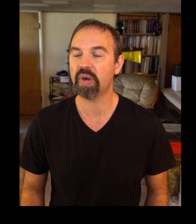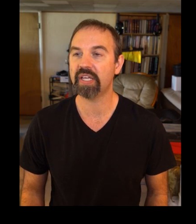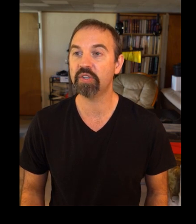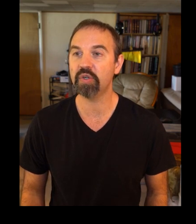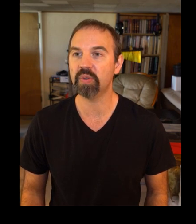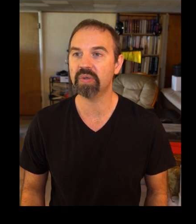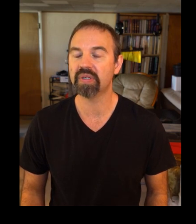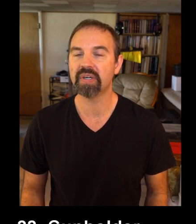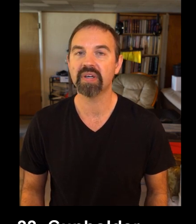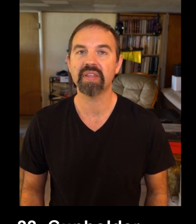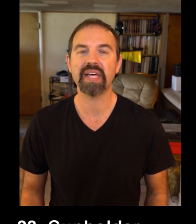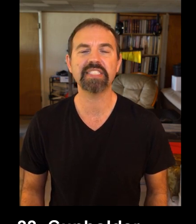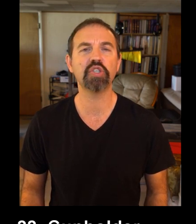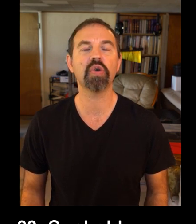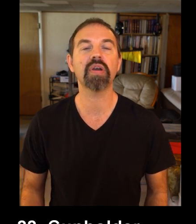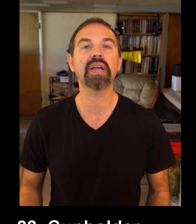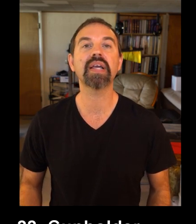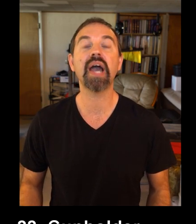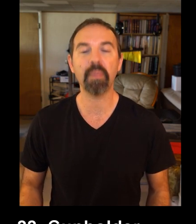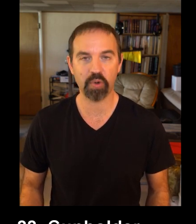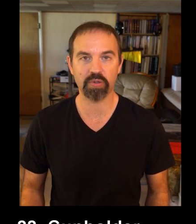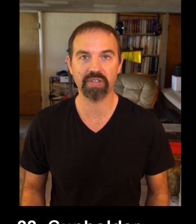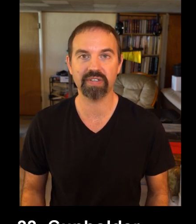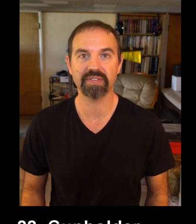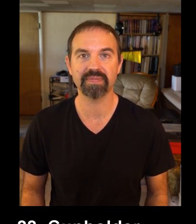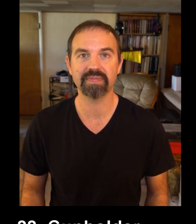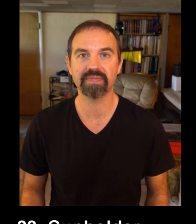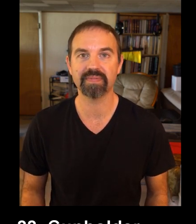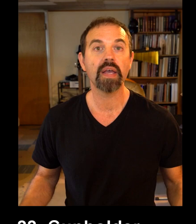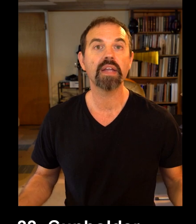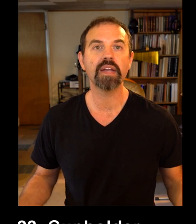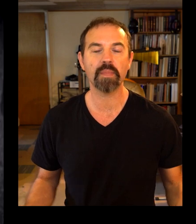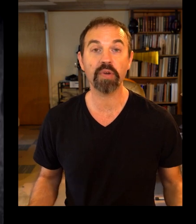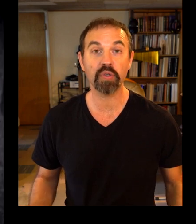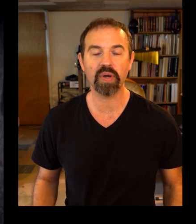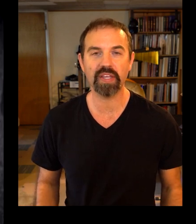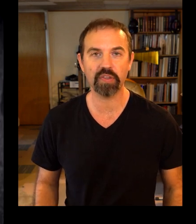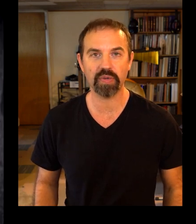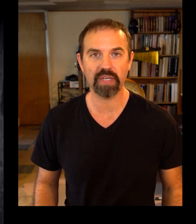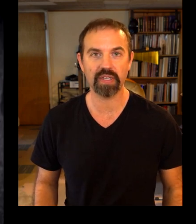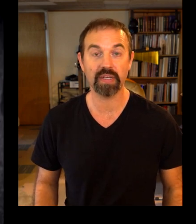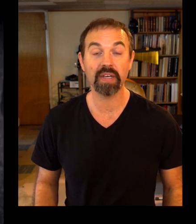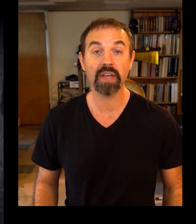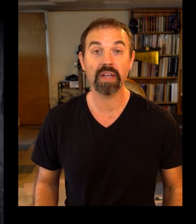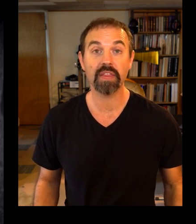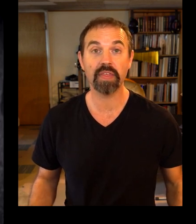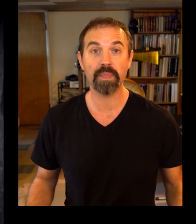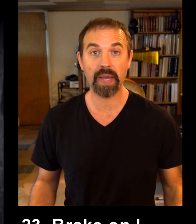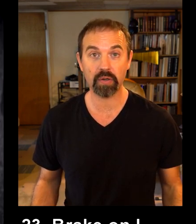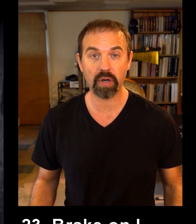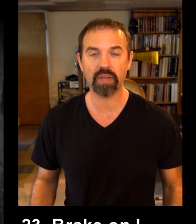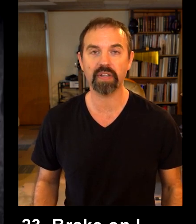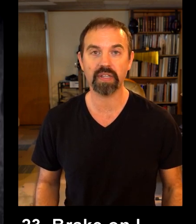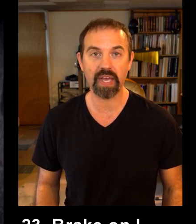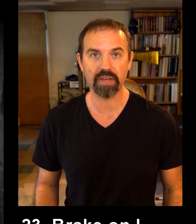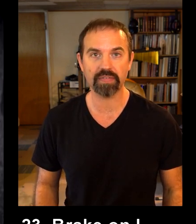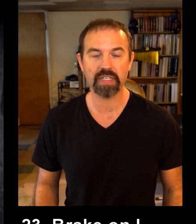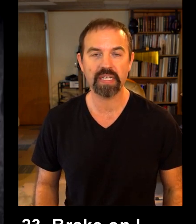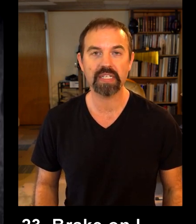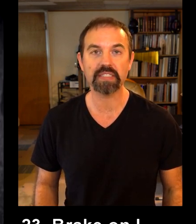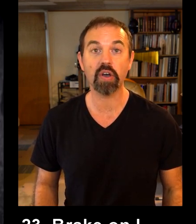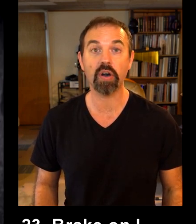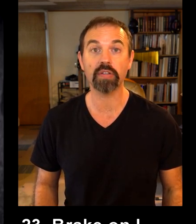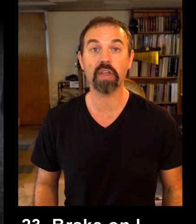Number 22, that's your cup holder. Number 23, the pedal on the